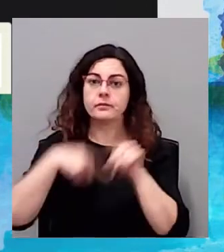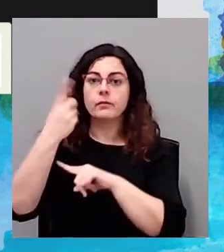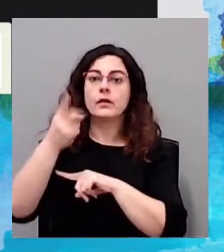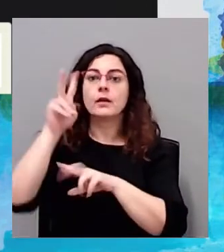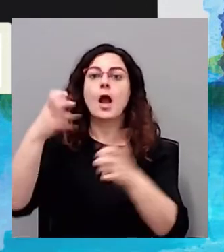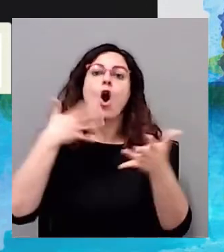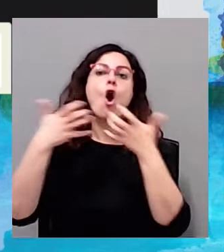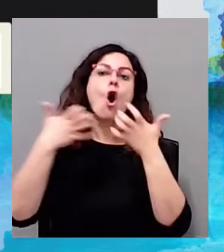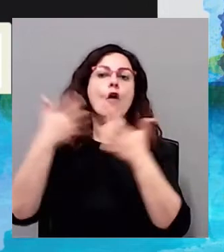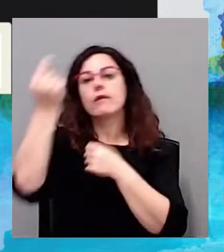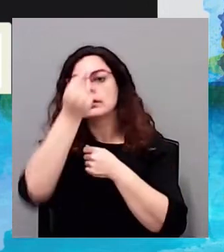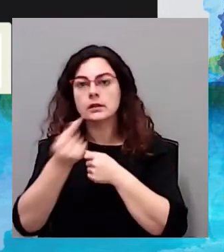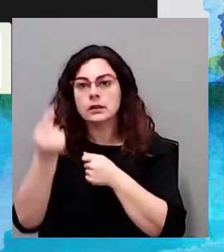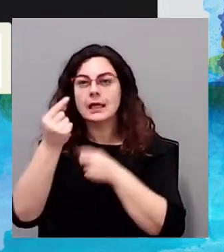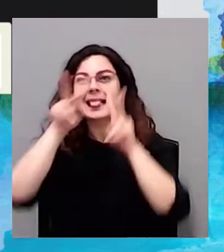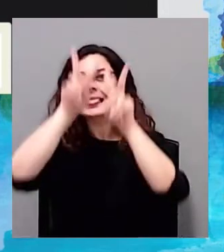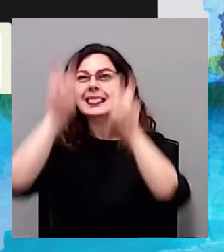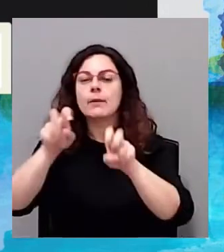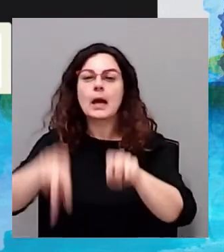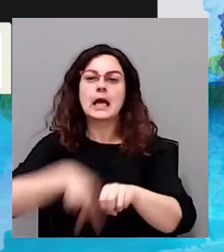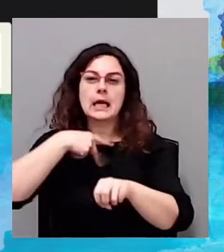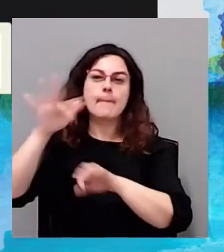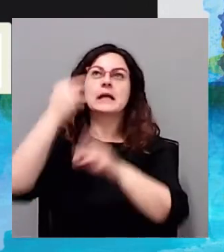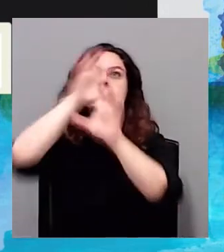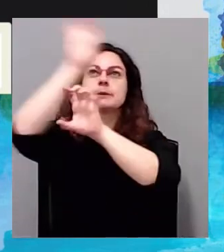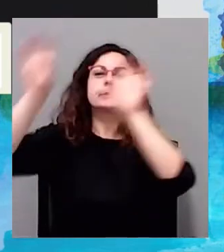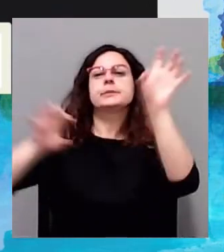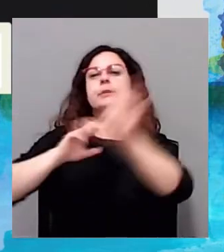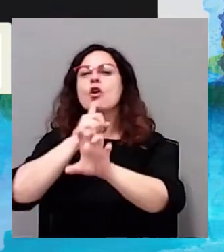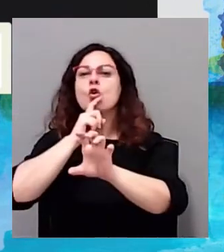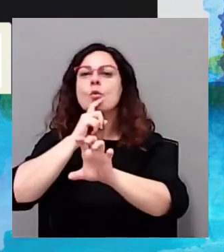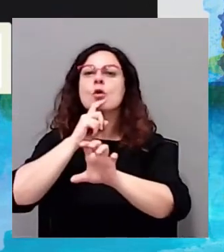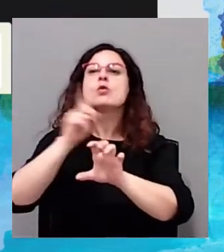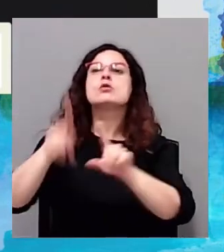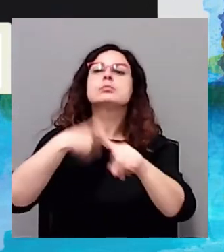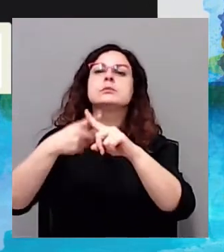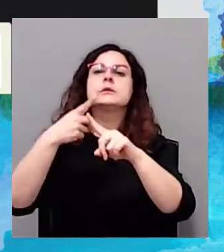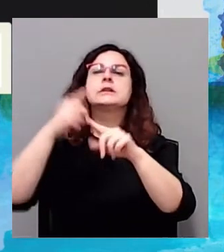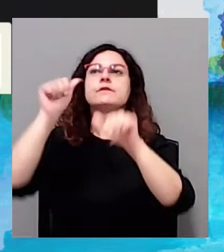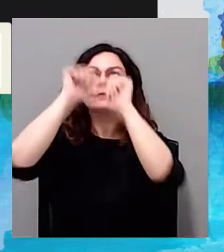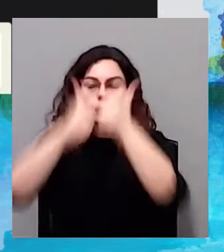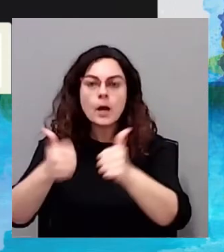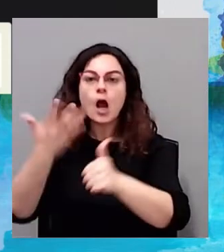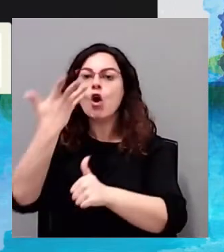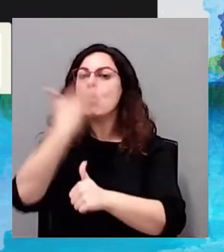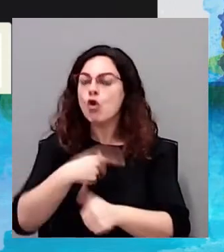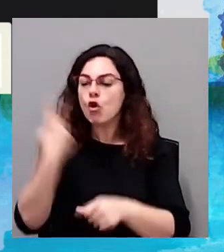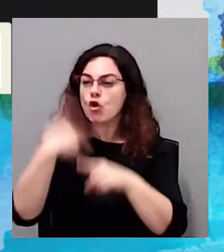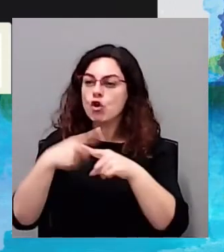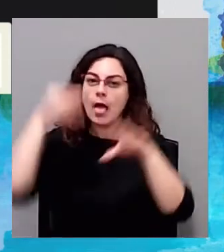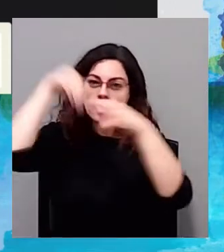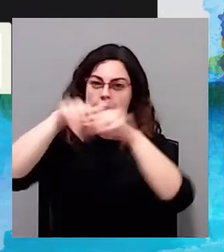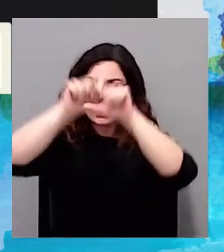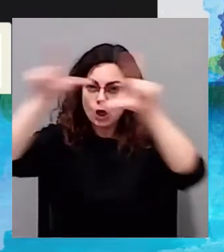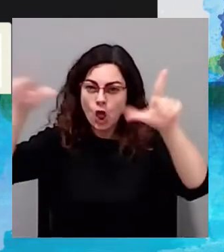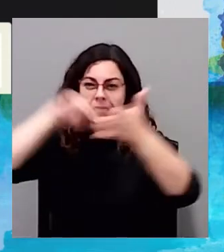then a general description of the subject, the different elements in the work, the